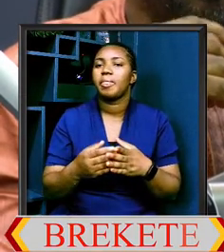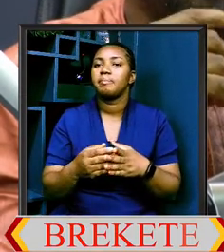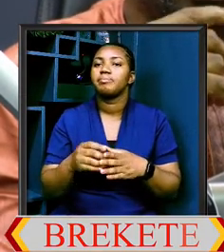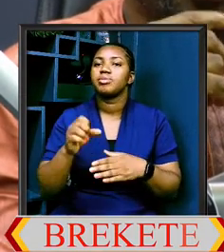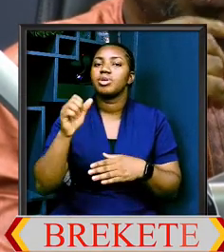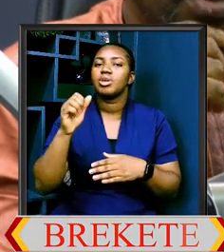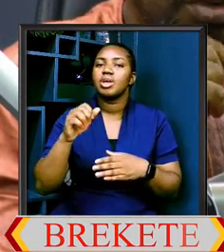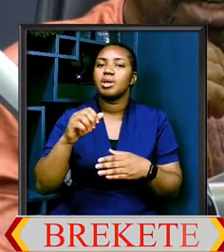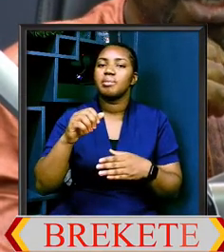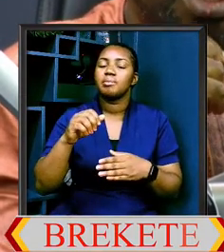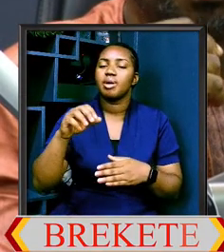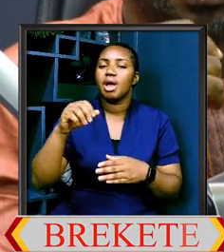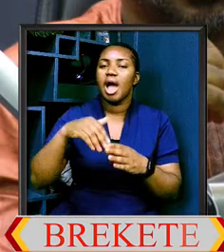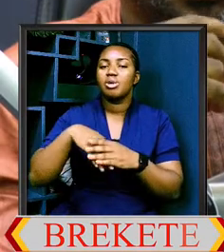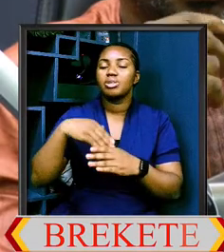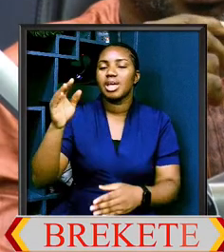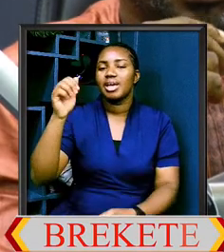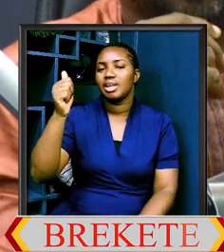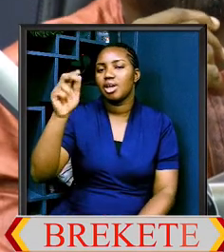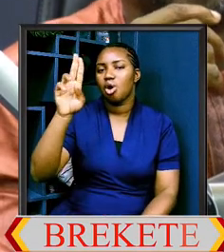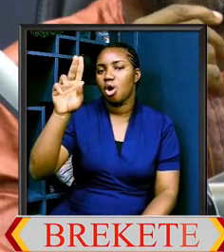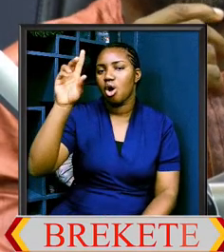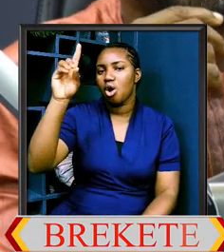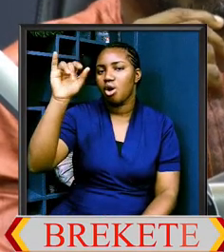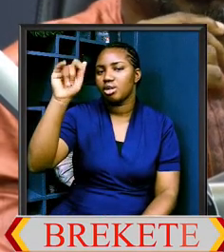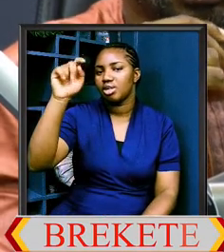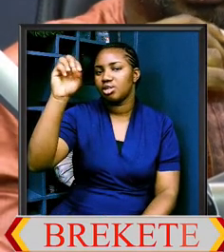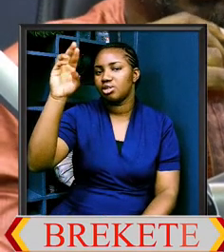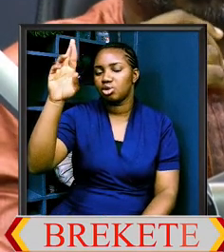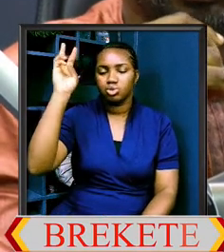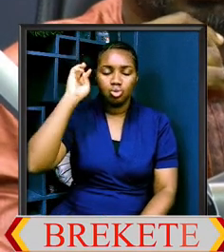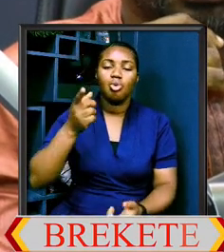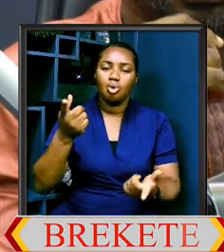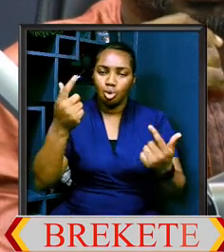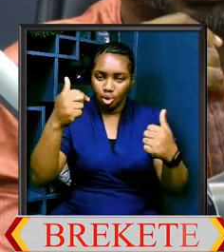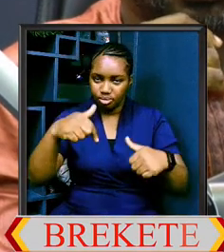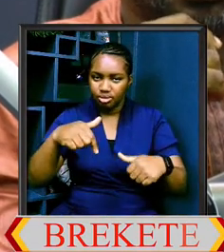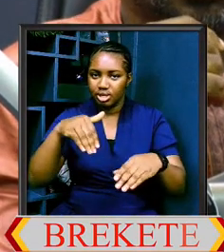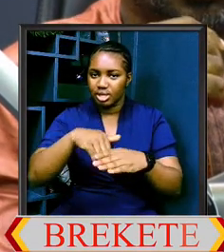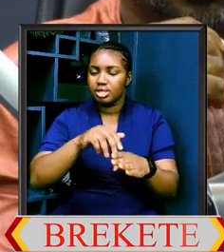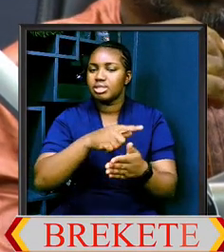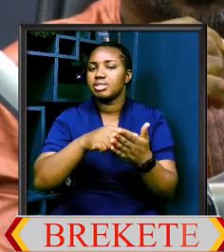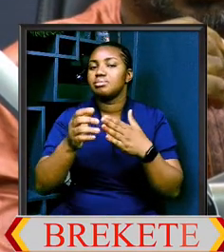auditors are going to be involved in this matter. Yes, sir. We have to know how much